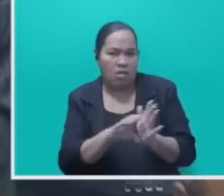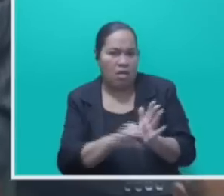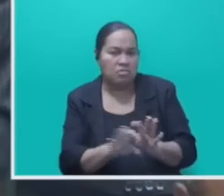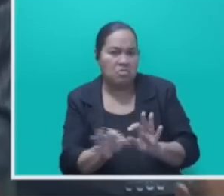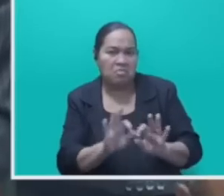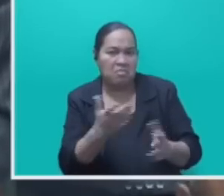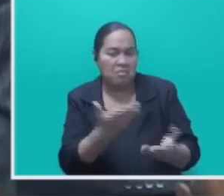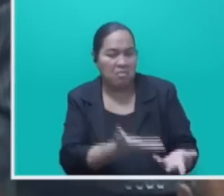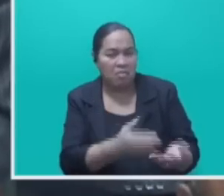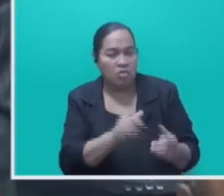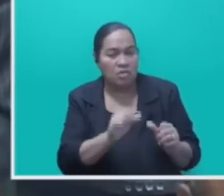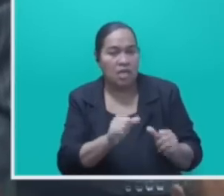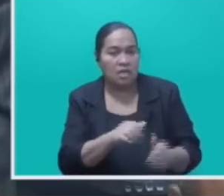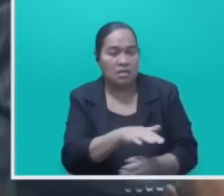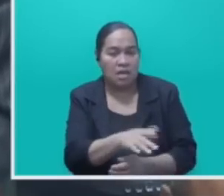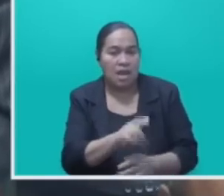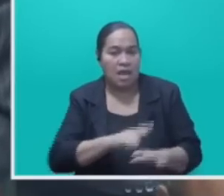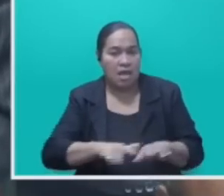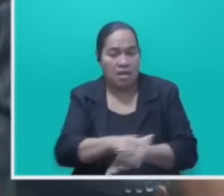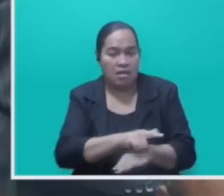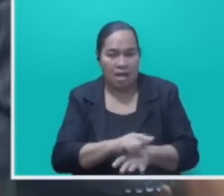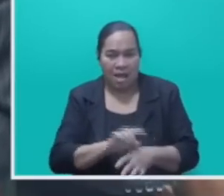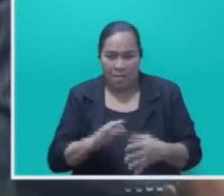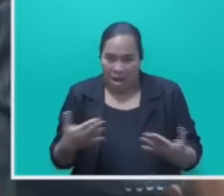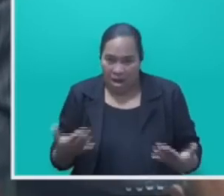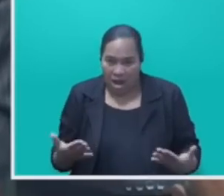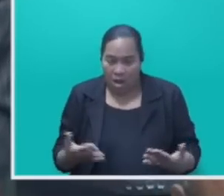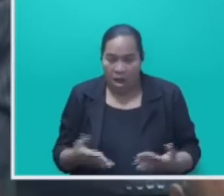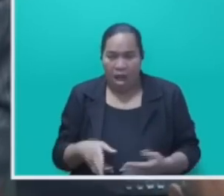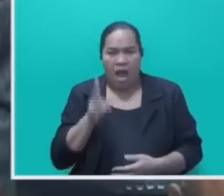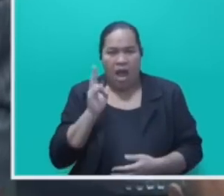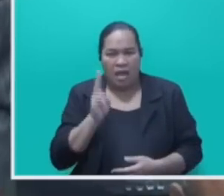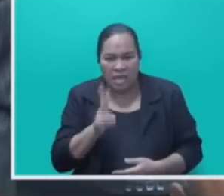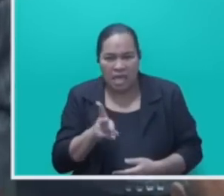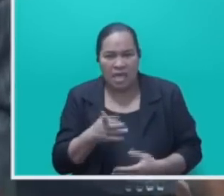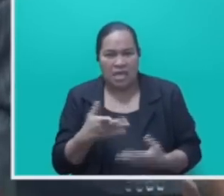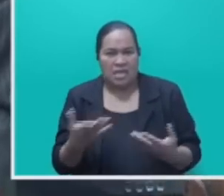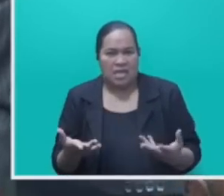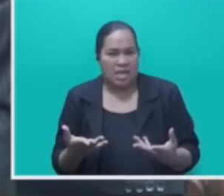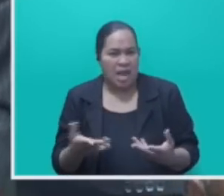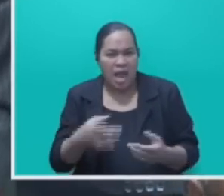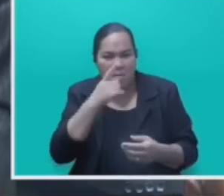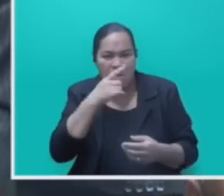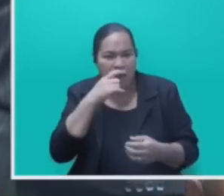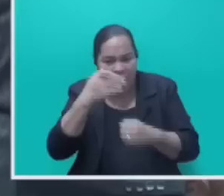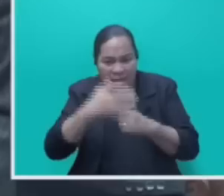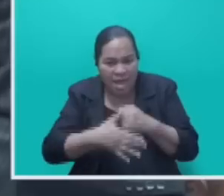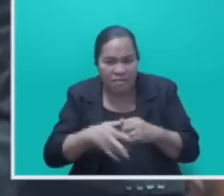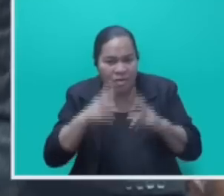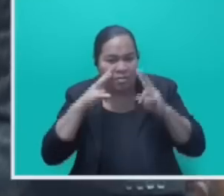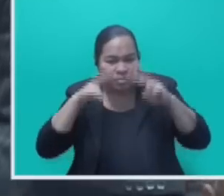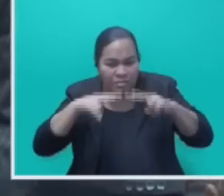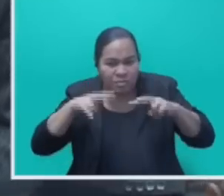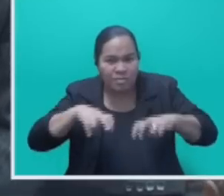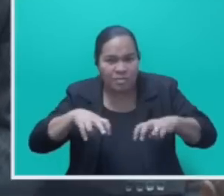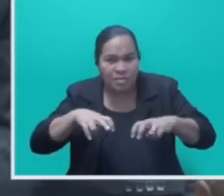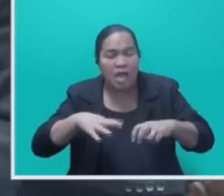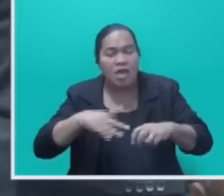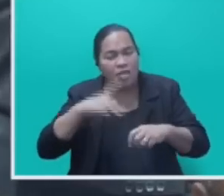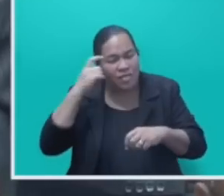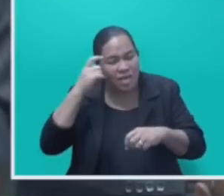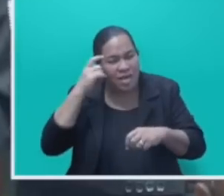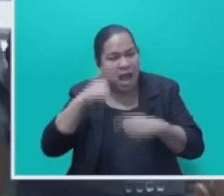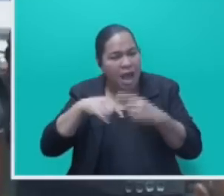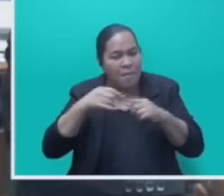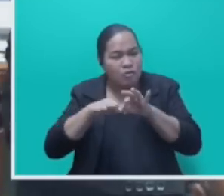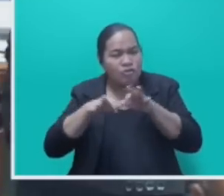Yet, Mr. Speaker, this almost xenophobic and whipped-up inward-looking fervor at the expense of an inclusive society